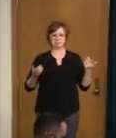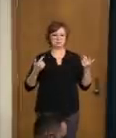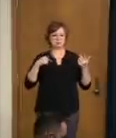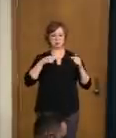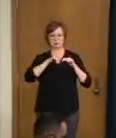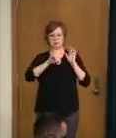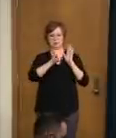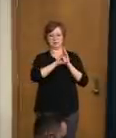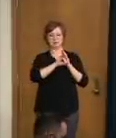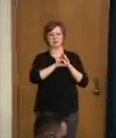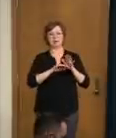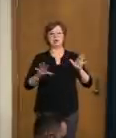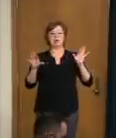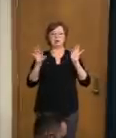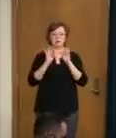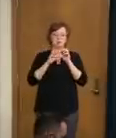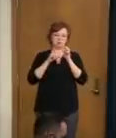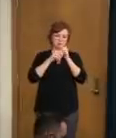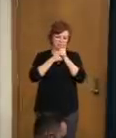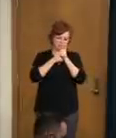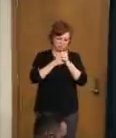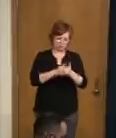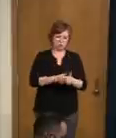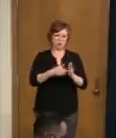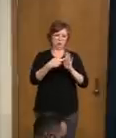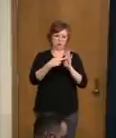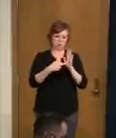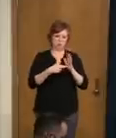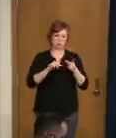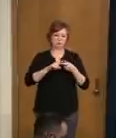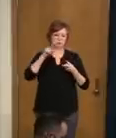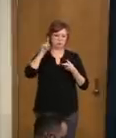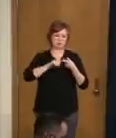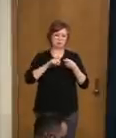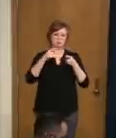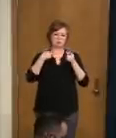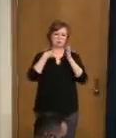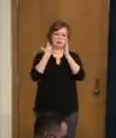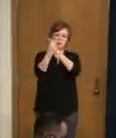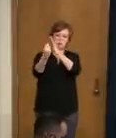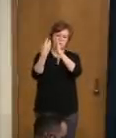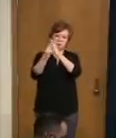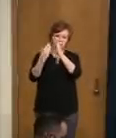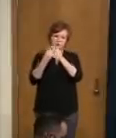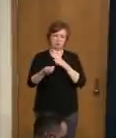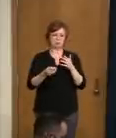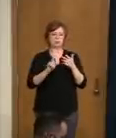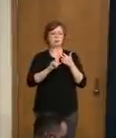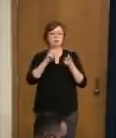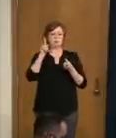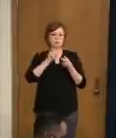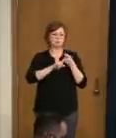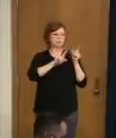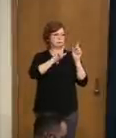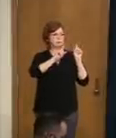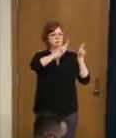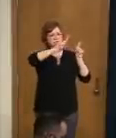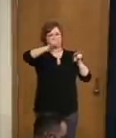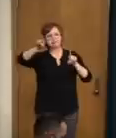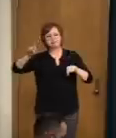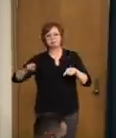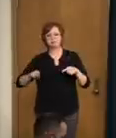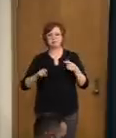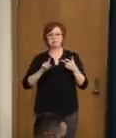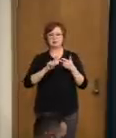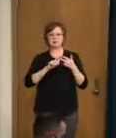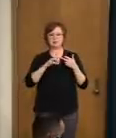following the guidelines, you try to reduce the exposure from the settings. And of course, the other option is that hammer approach, that you